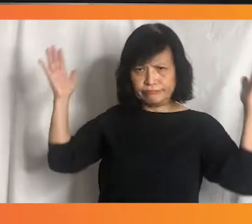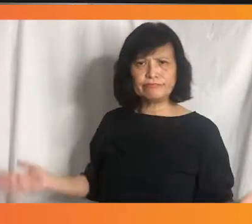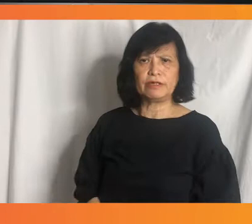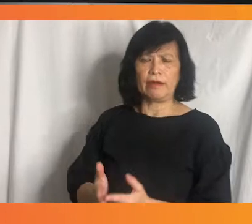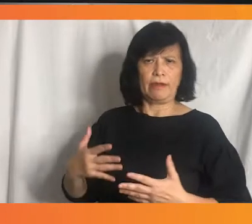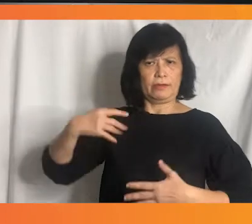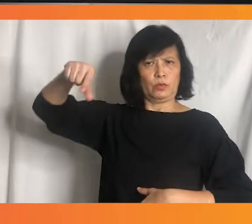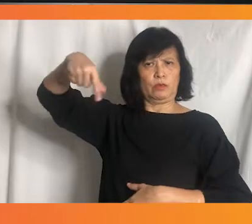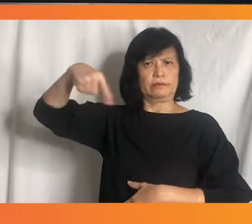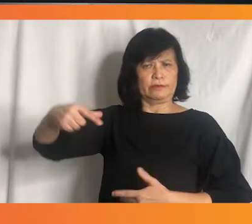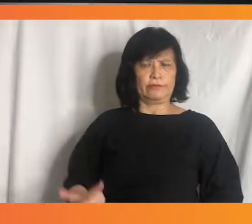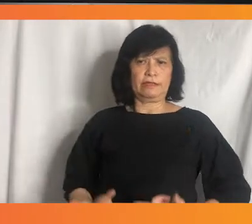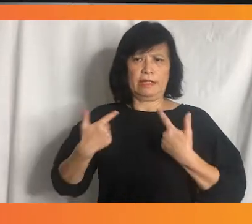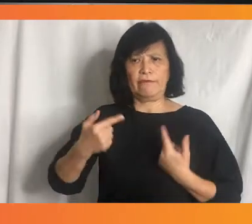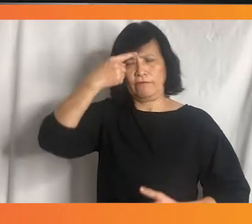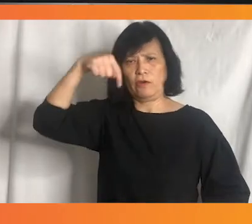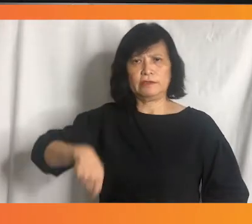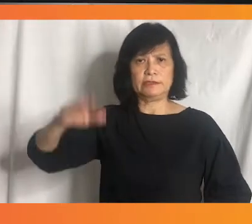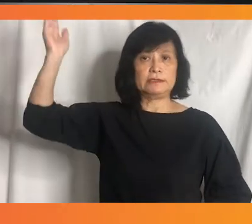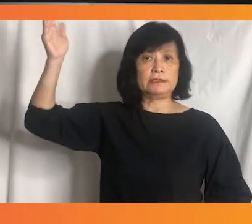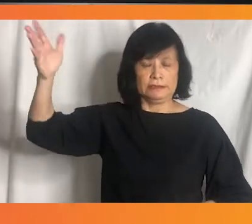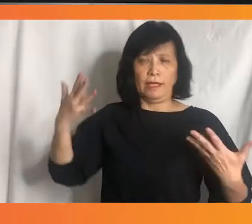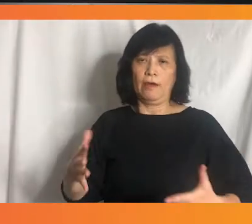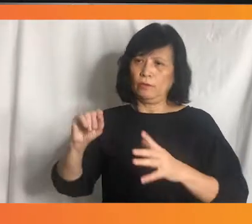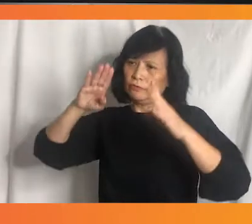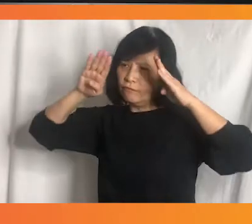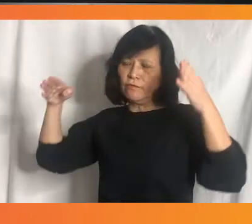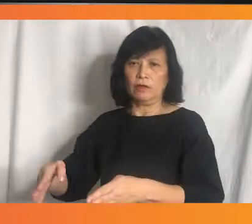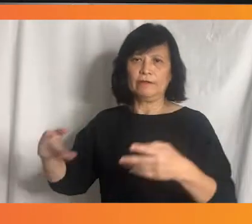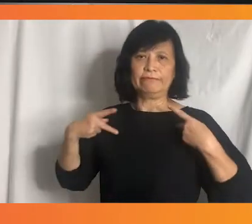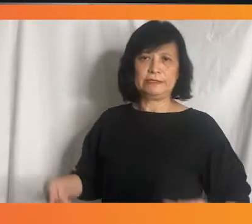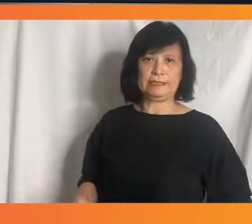life. However, for this presentation, I will focus on physical activity.